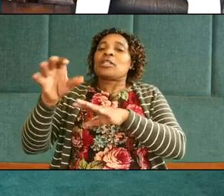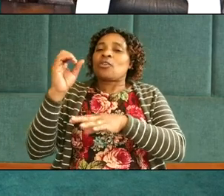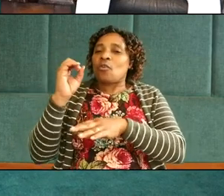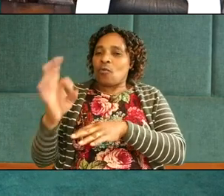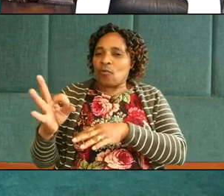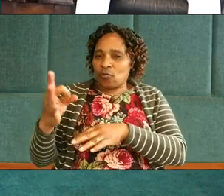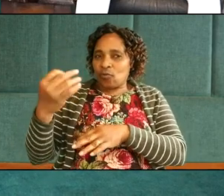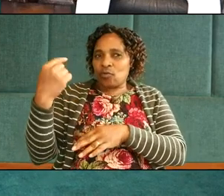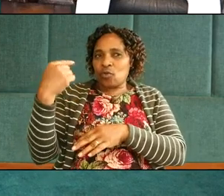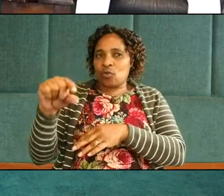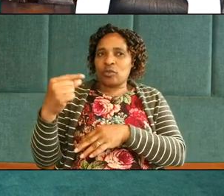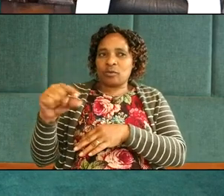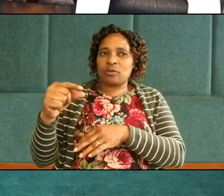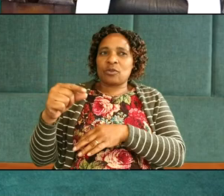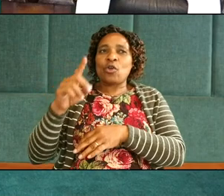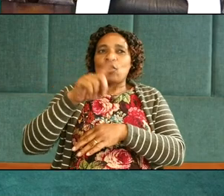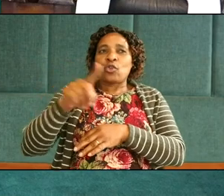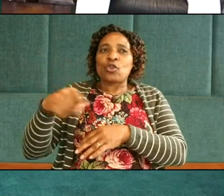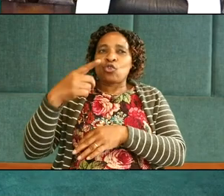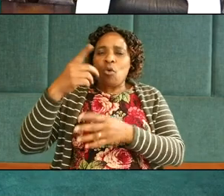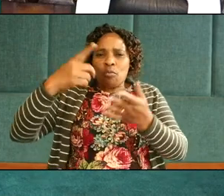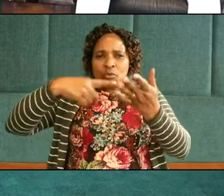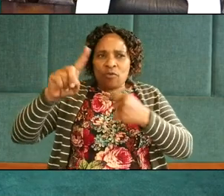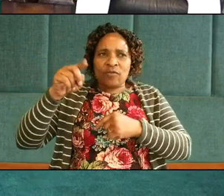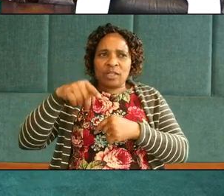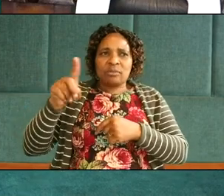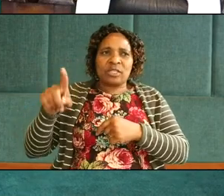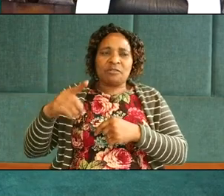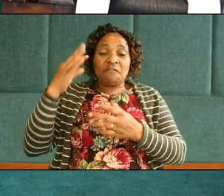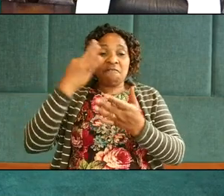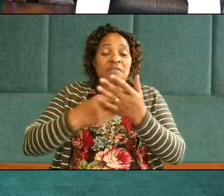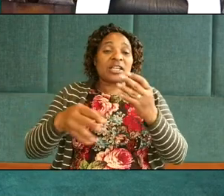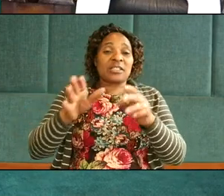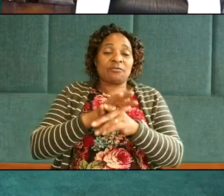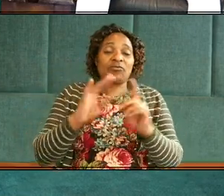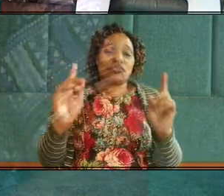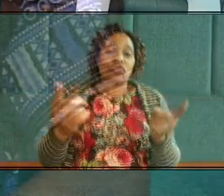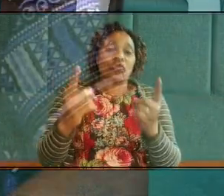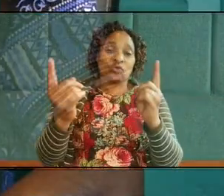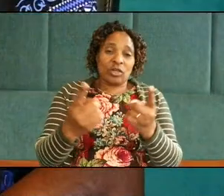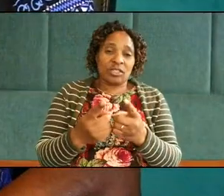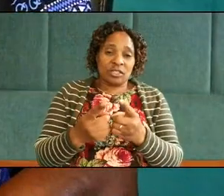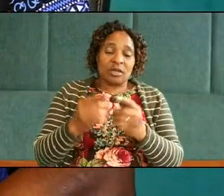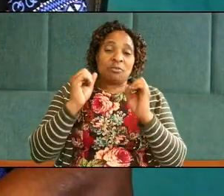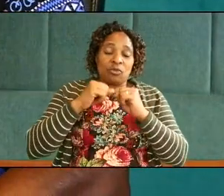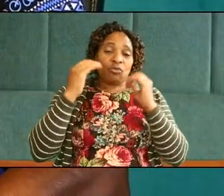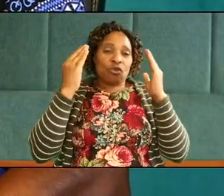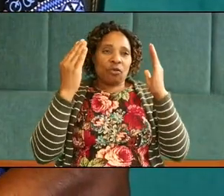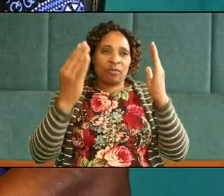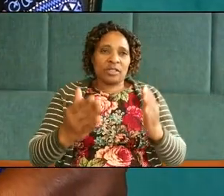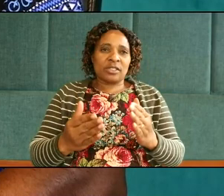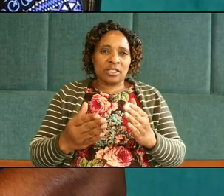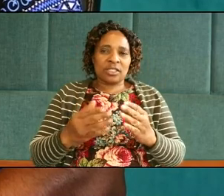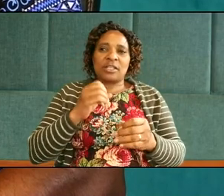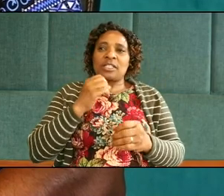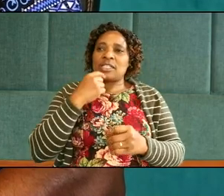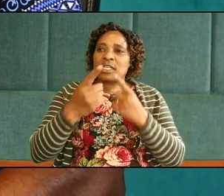gospel. To those who prove themselves faithful stewards, he will commit greater trust, saith the